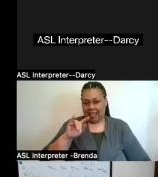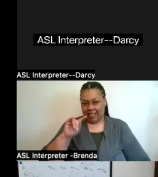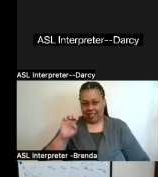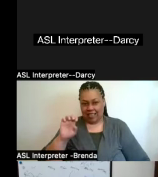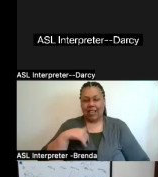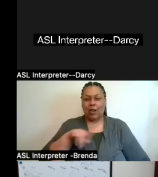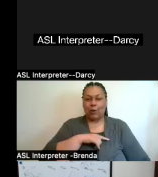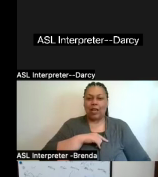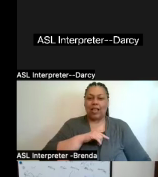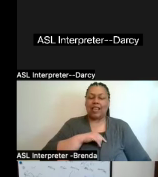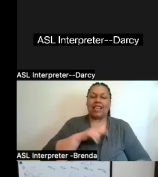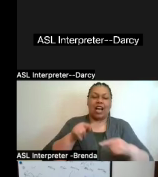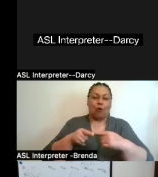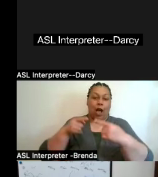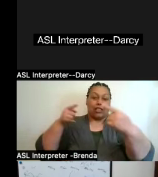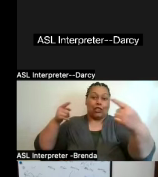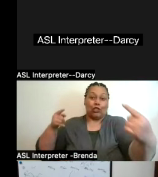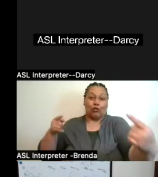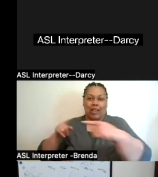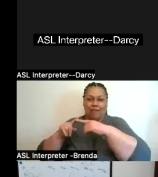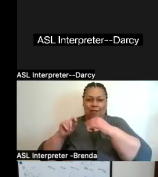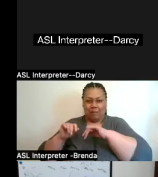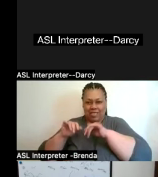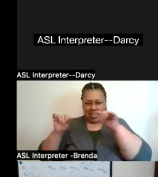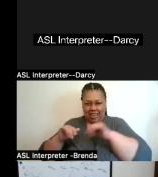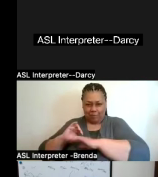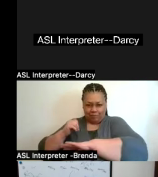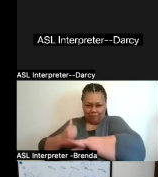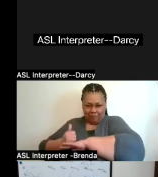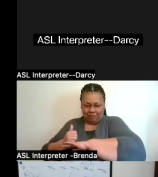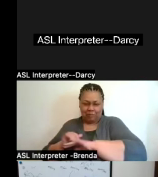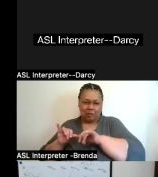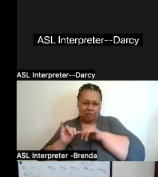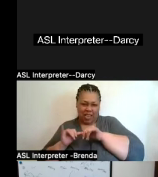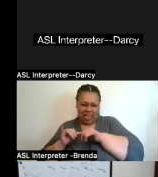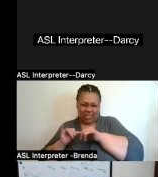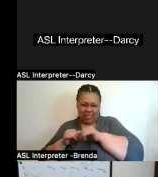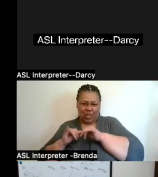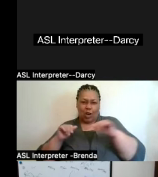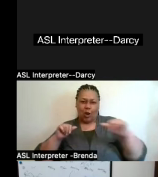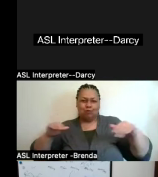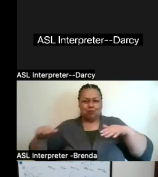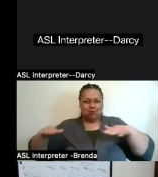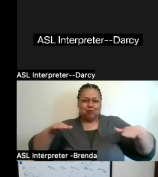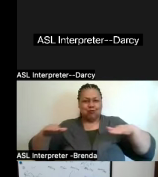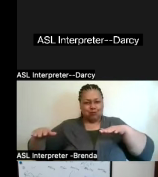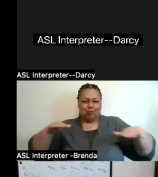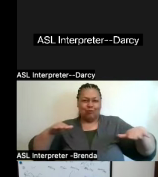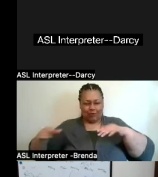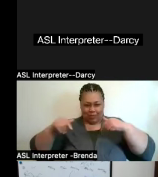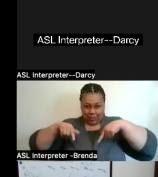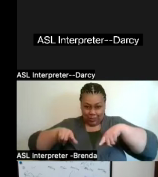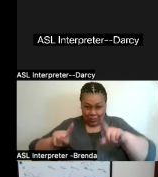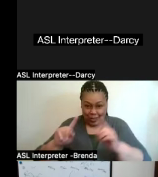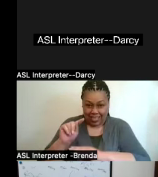deployed across the street from the stadium specifically for those concerts. And so that was just an accelerometer, like a strong motion